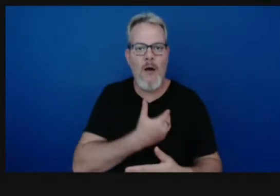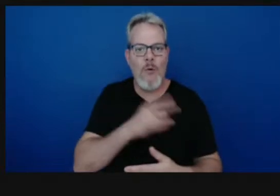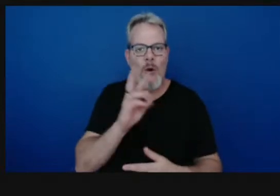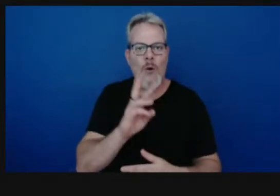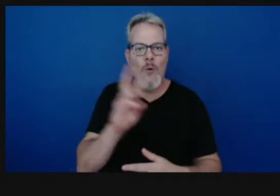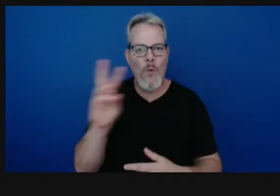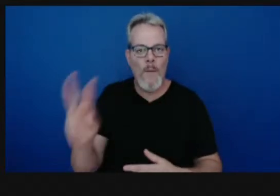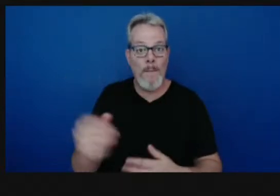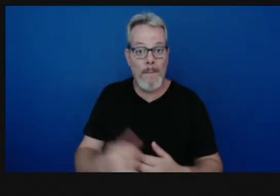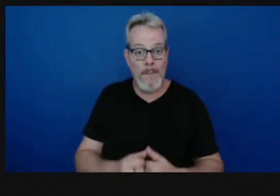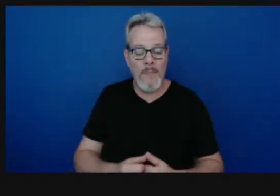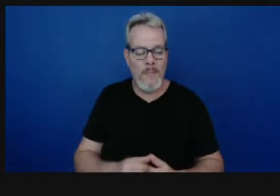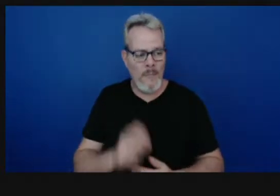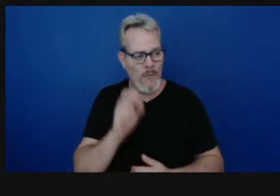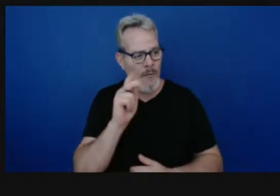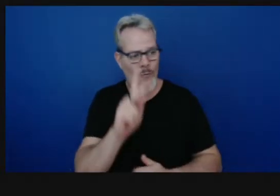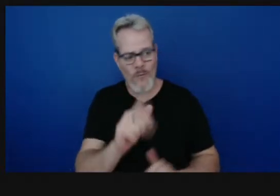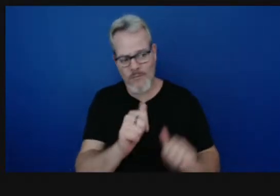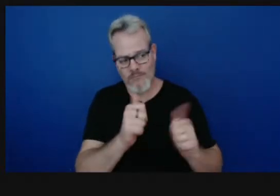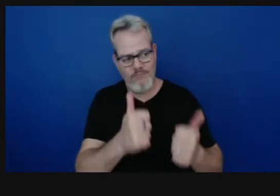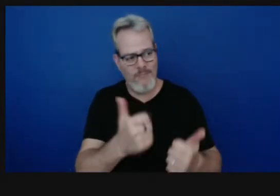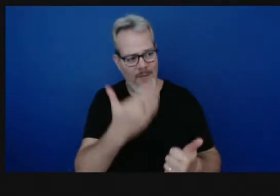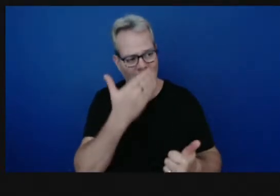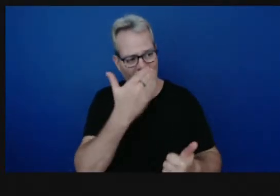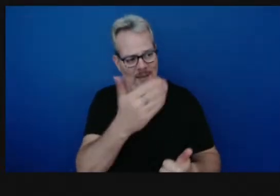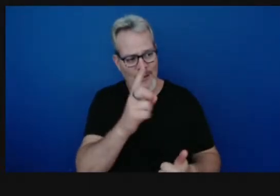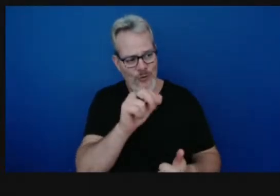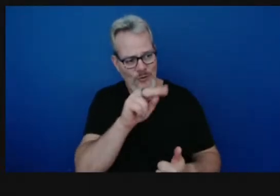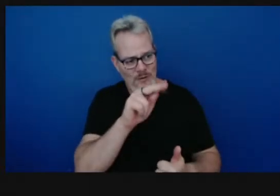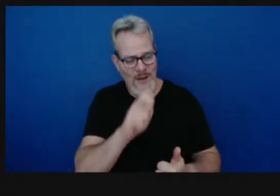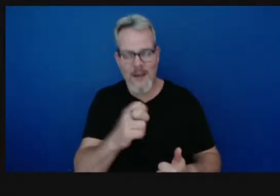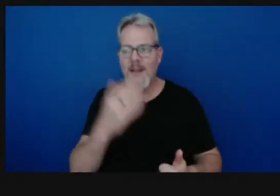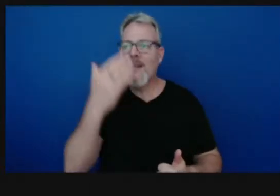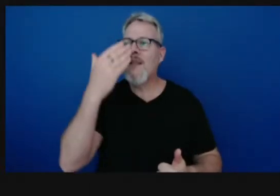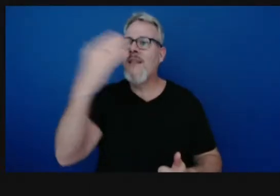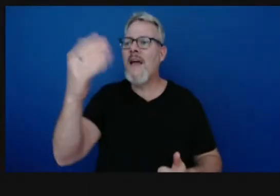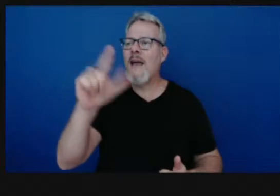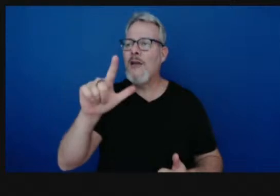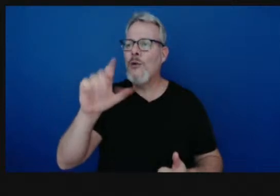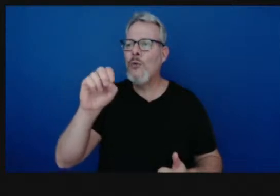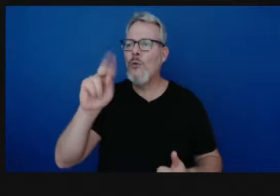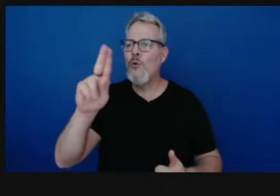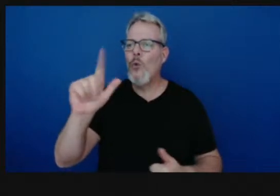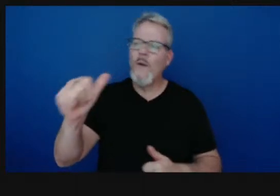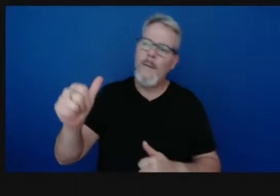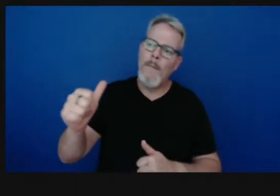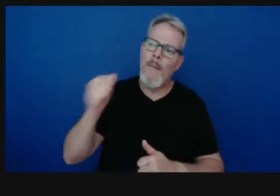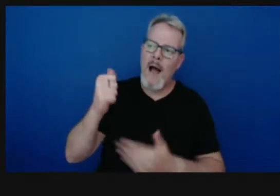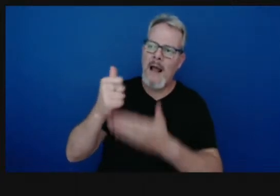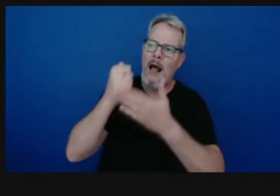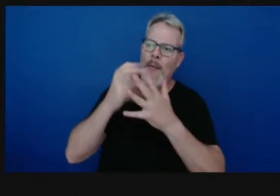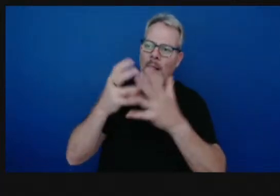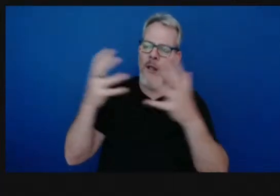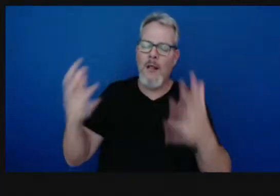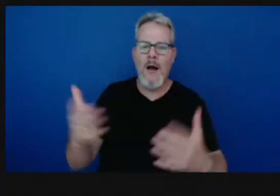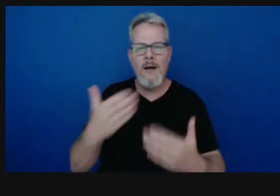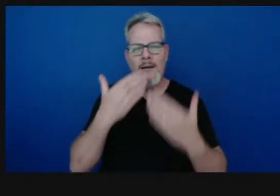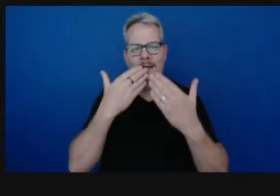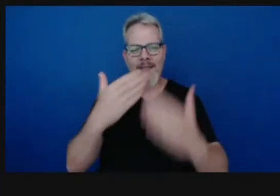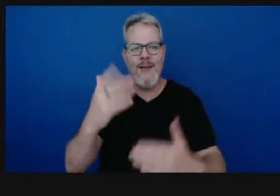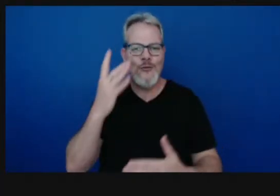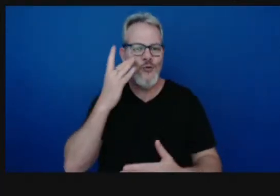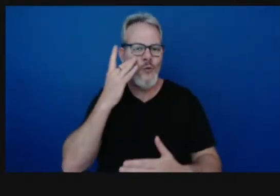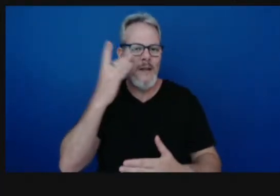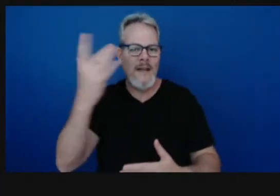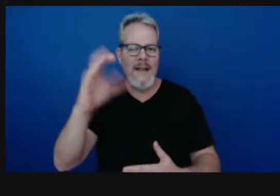All right. Well, thank you, Dane. Thank you, Lou, in the back end. Help with production. Mahalo, Kerry and Dano, for